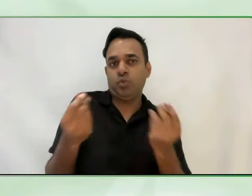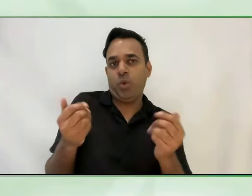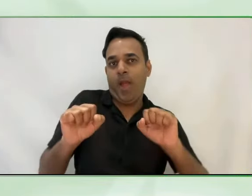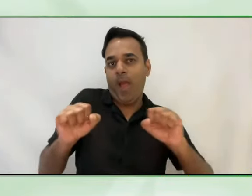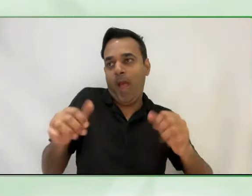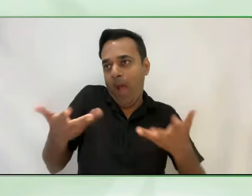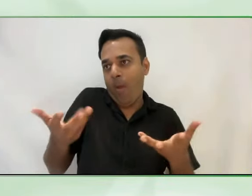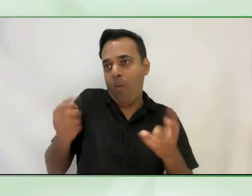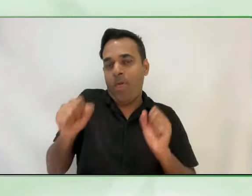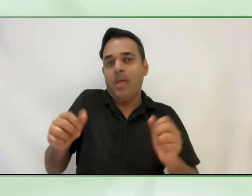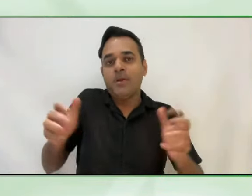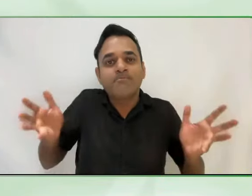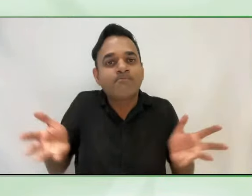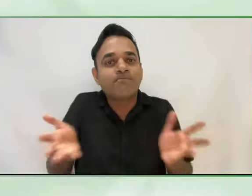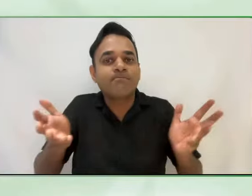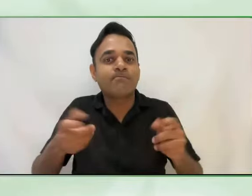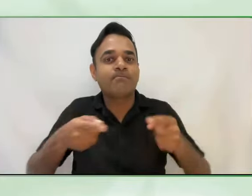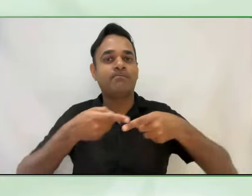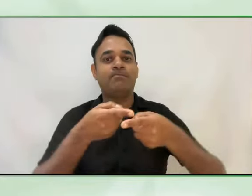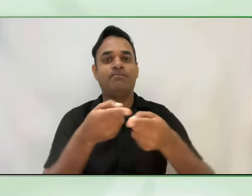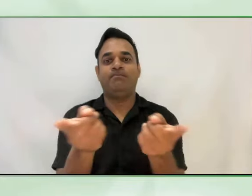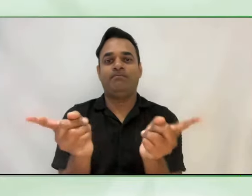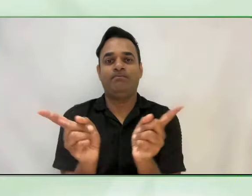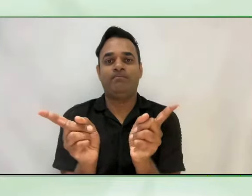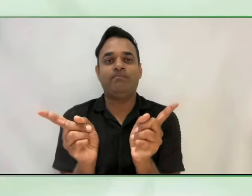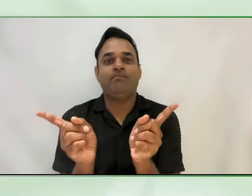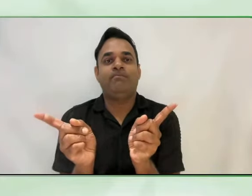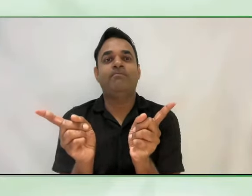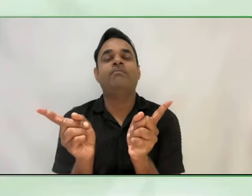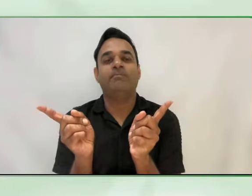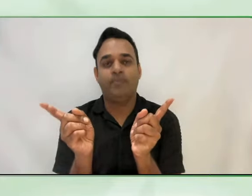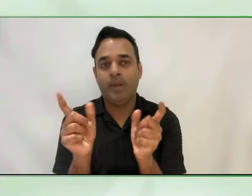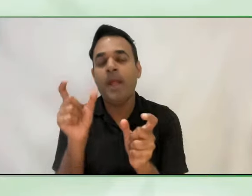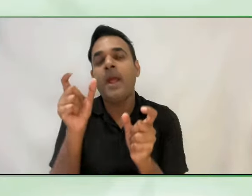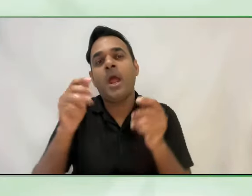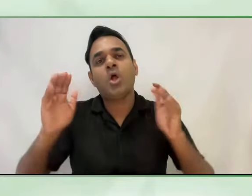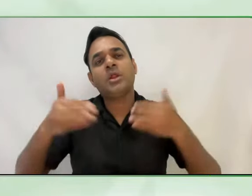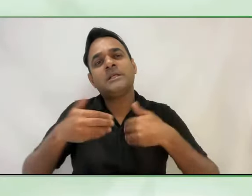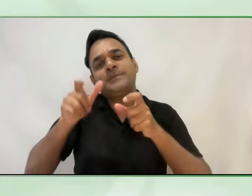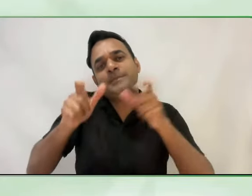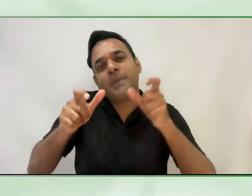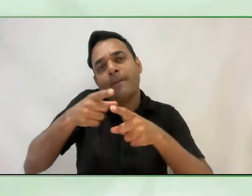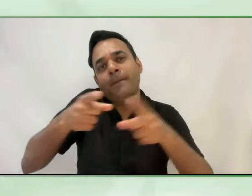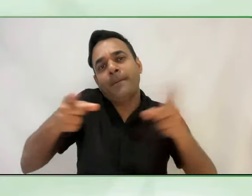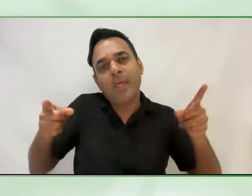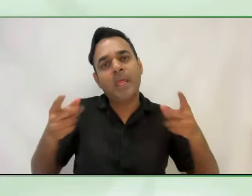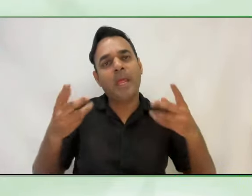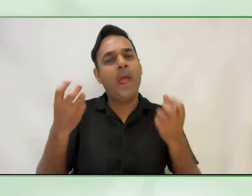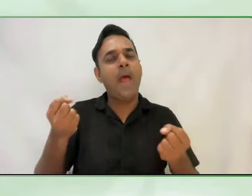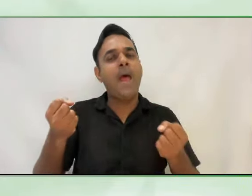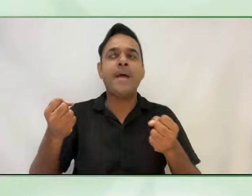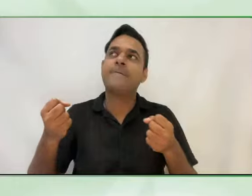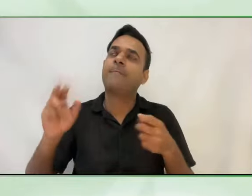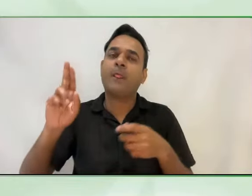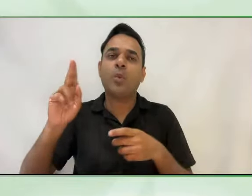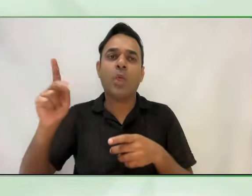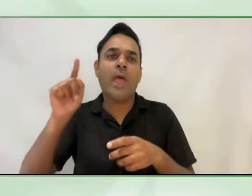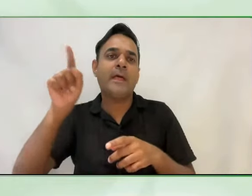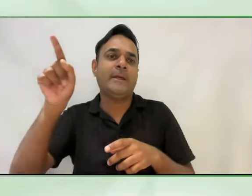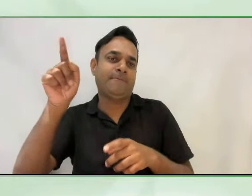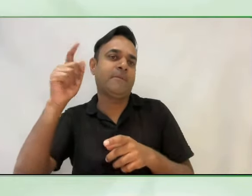getting them to realise that preparing autistic people for work, it's not just like they get to work age and